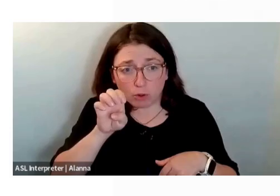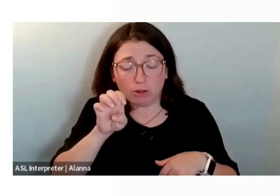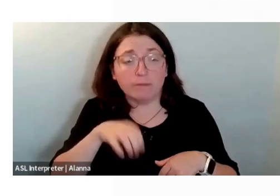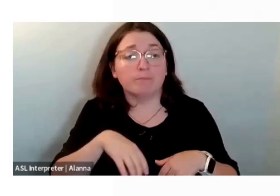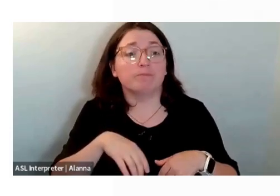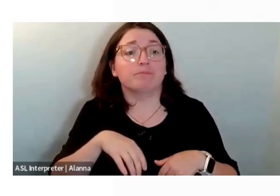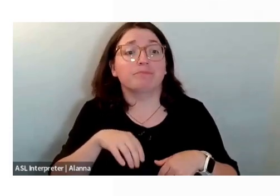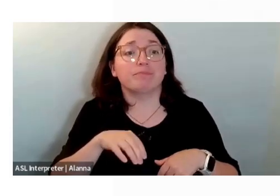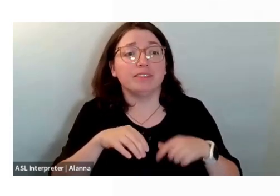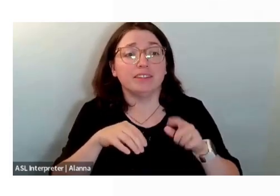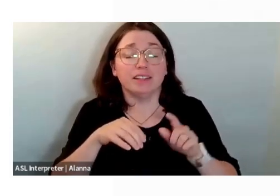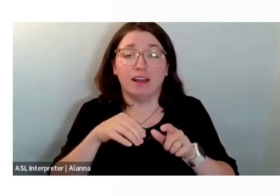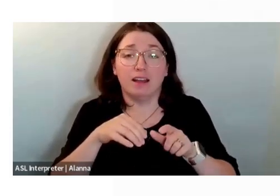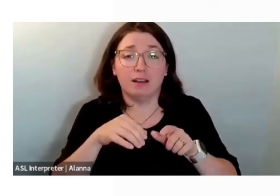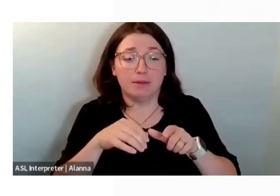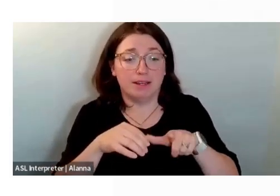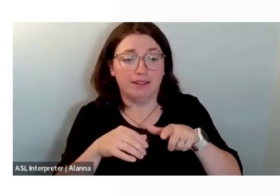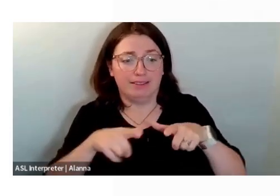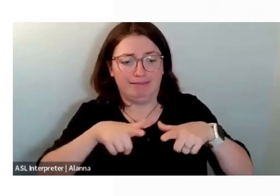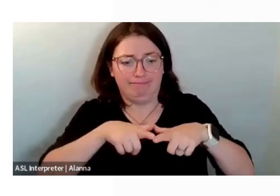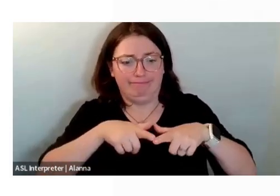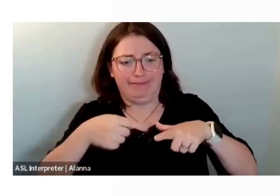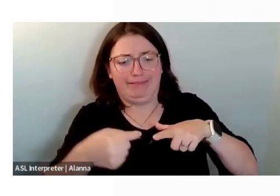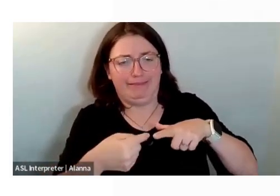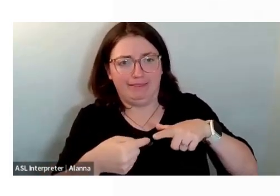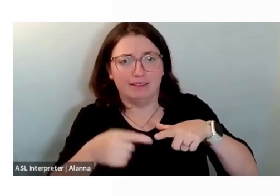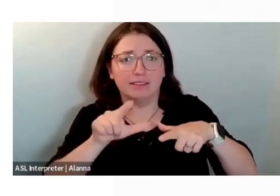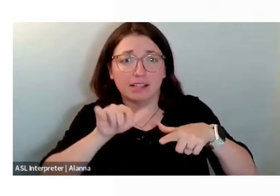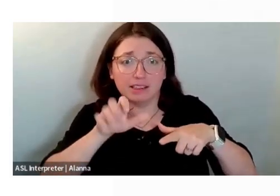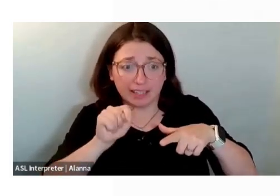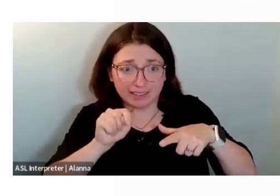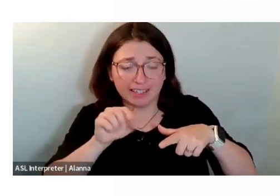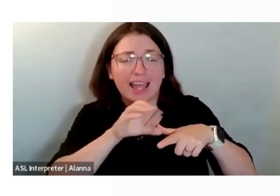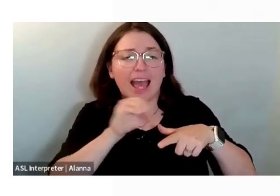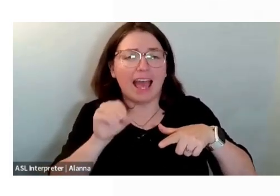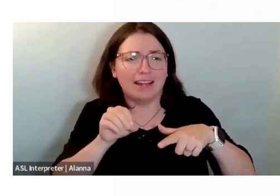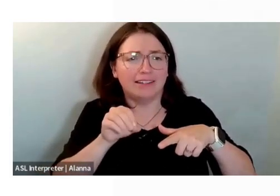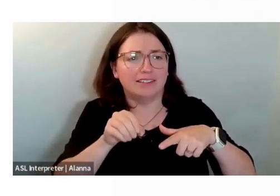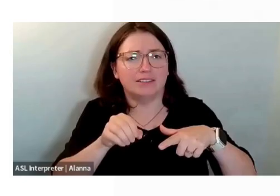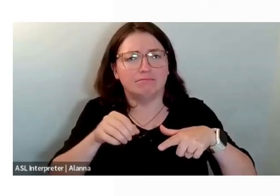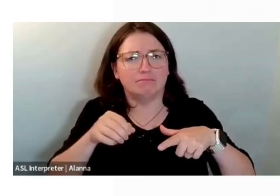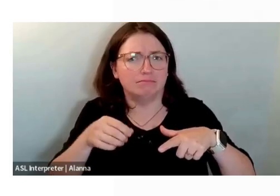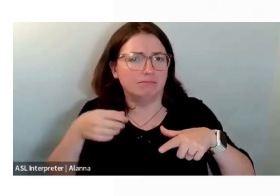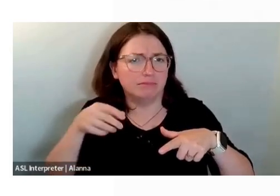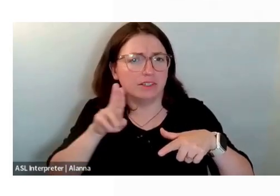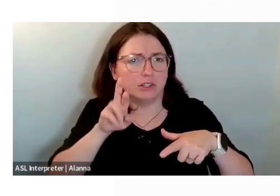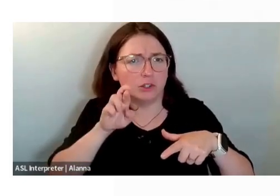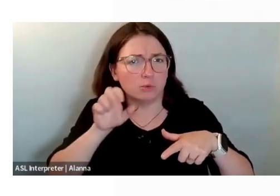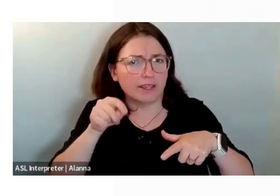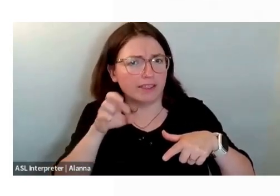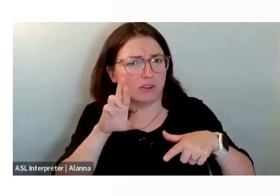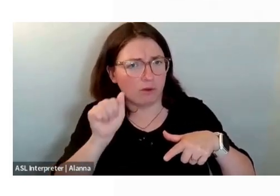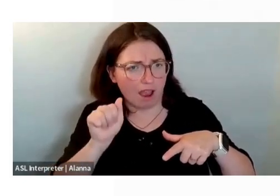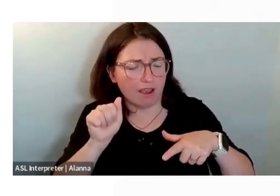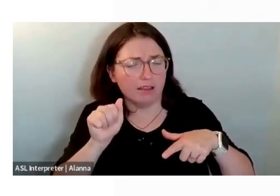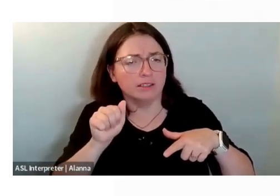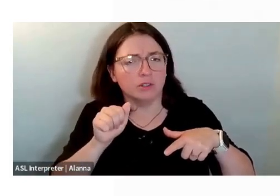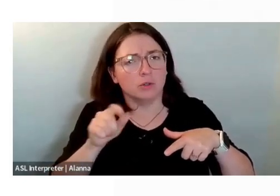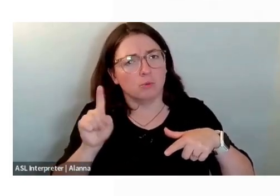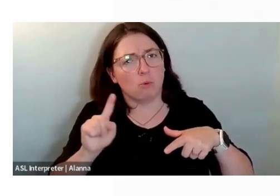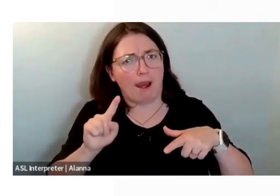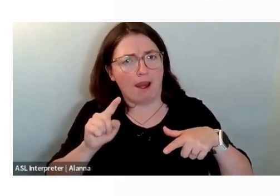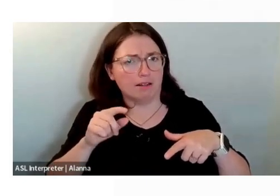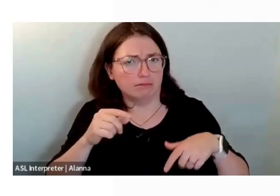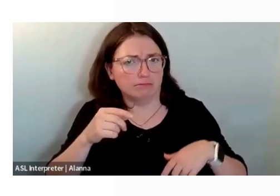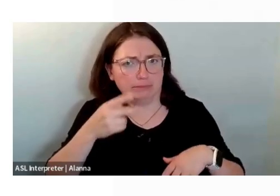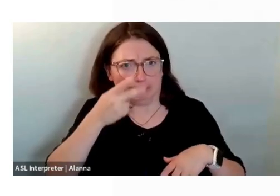urethra, where the urine comes out. So the vulva is actually really where it's